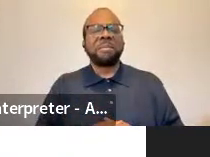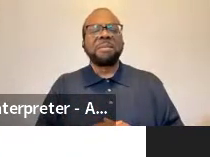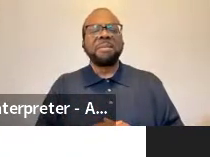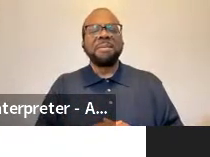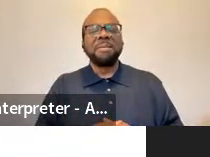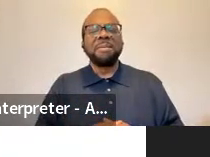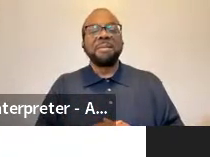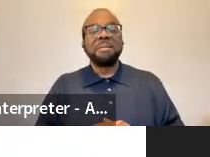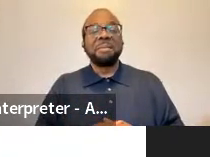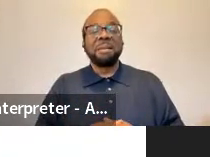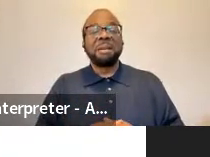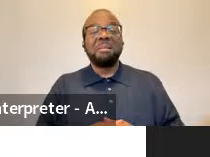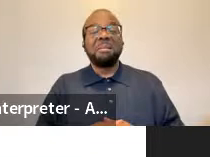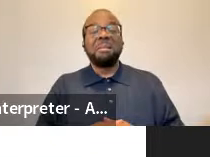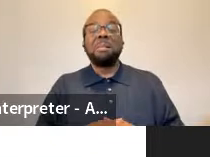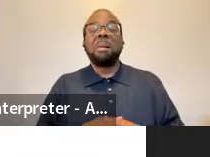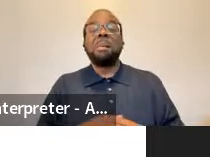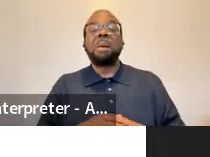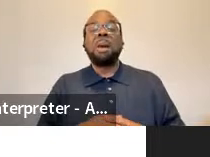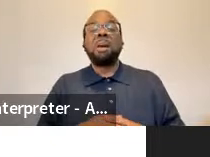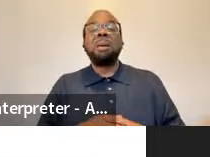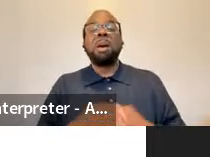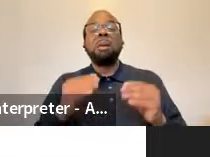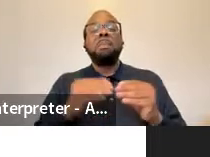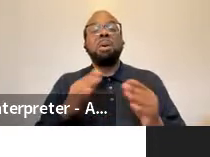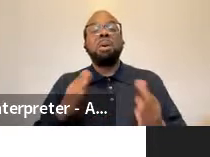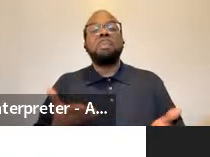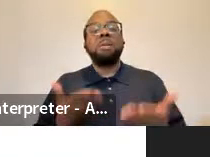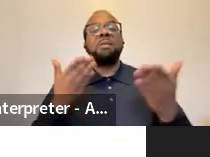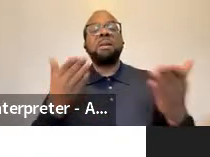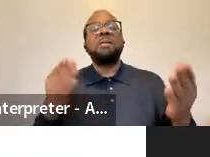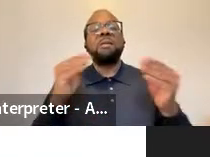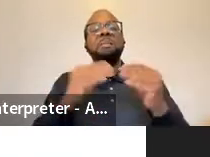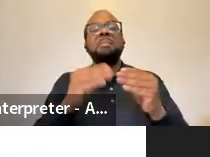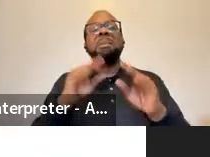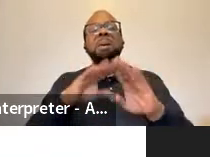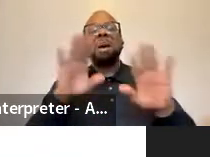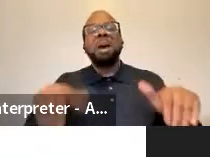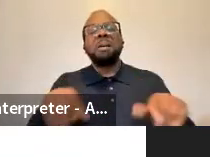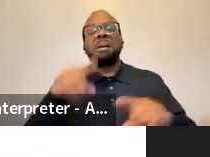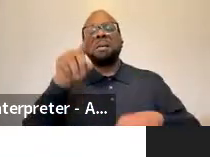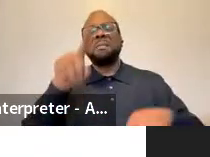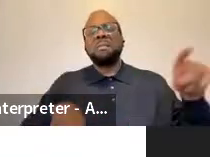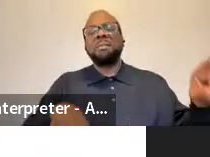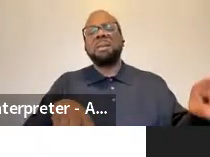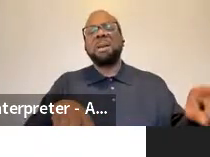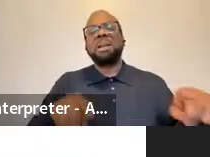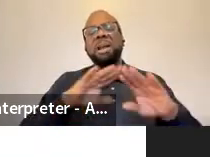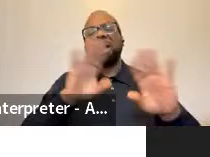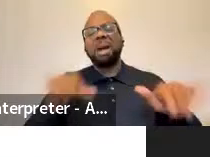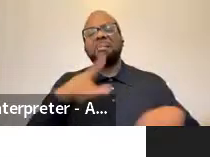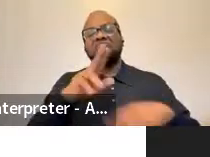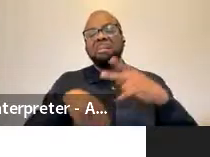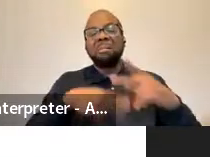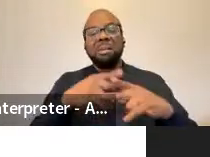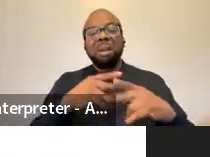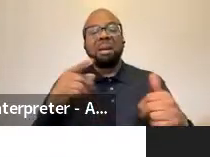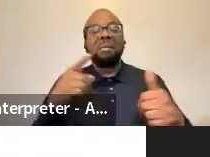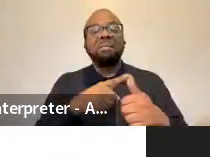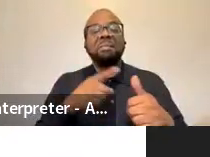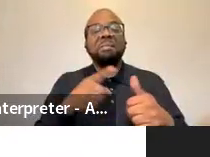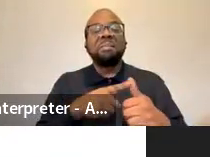There are additional proposals that provide for more housing and a wider range of housing types. Firstly, conversions.